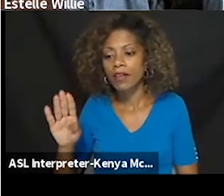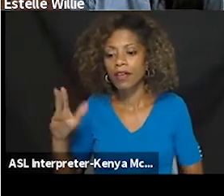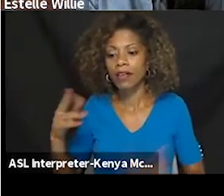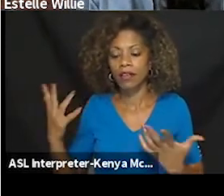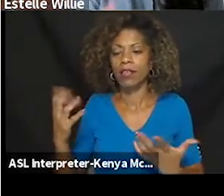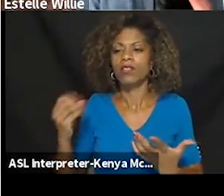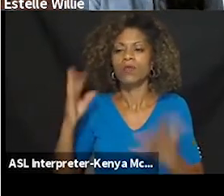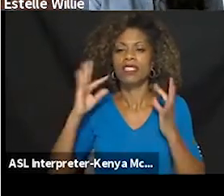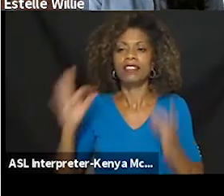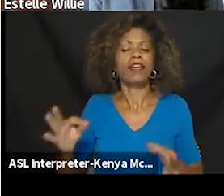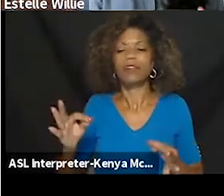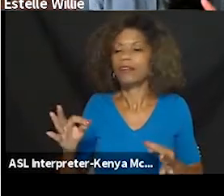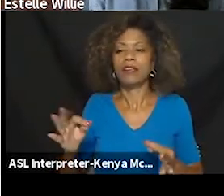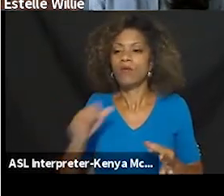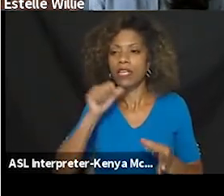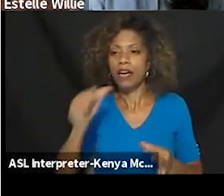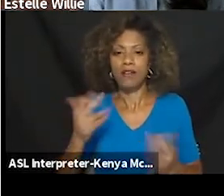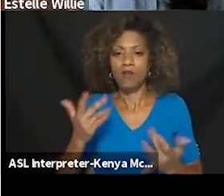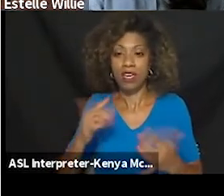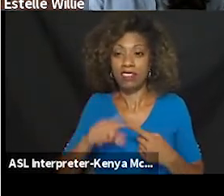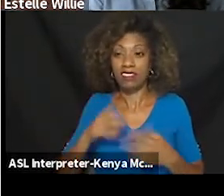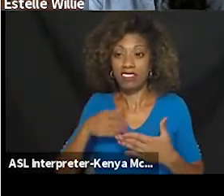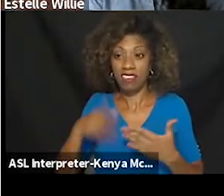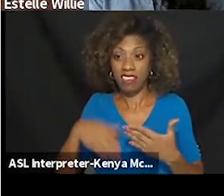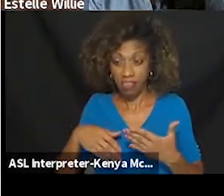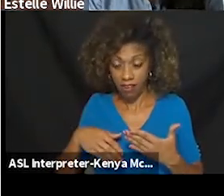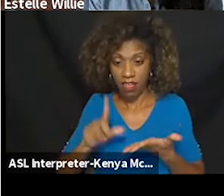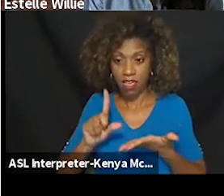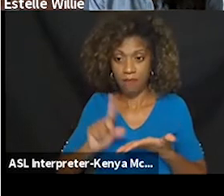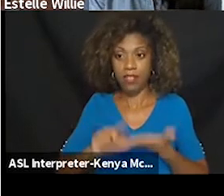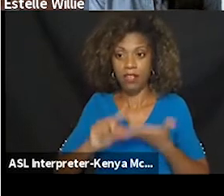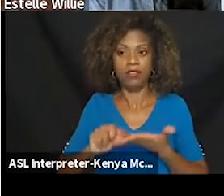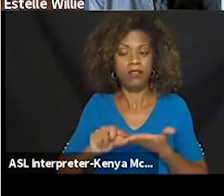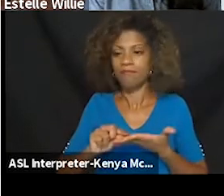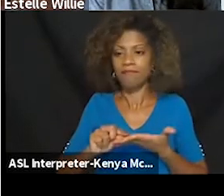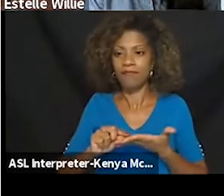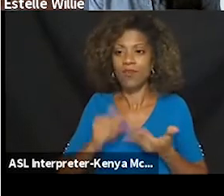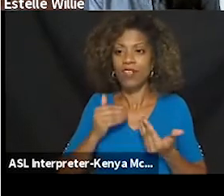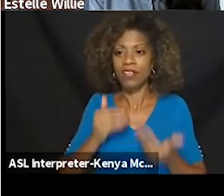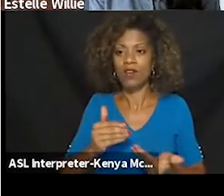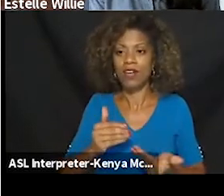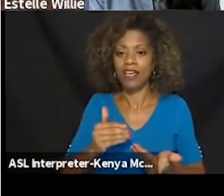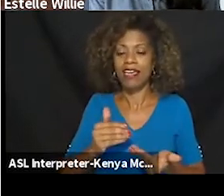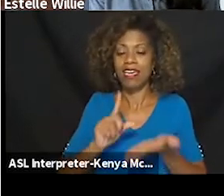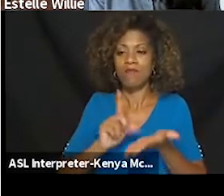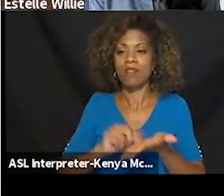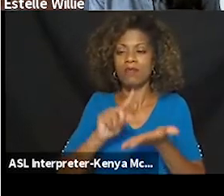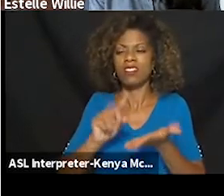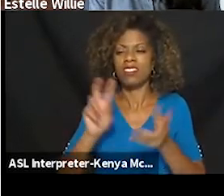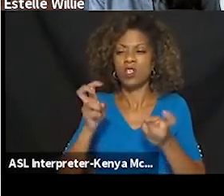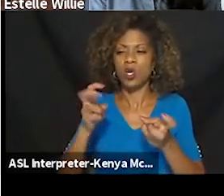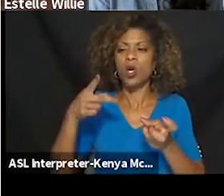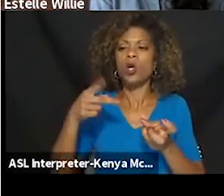the results and publish it, we decided to actually publish preliminary results on what we were seeing within